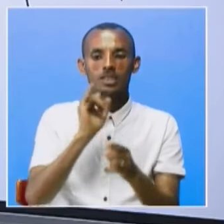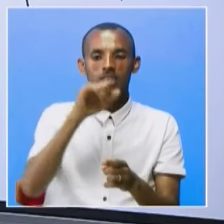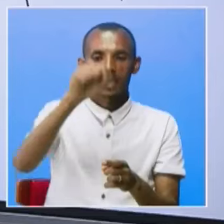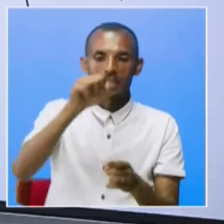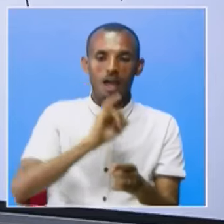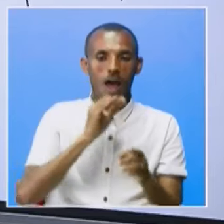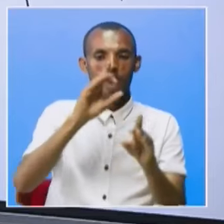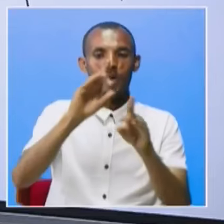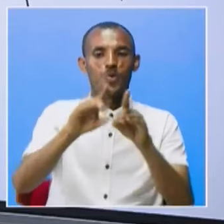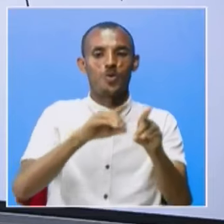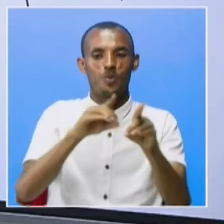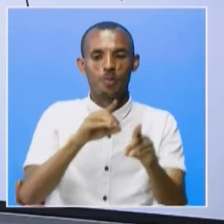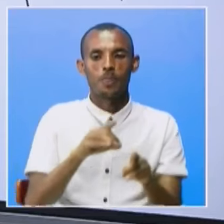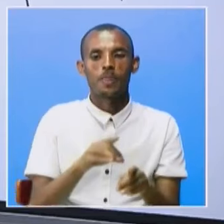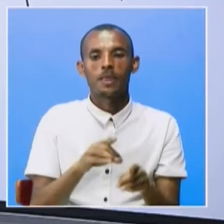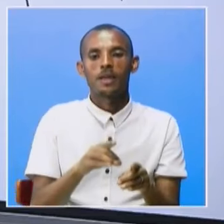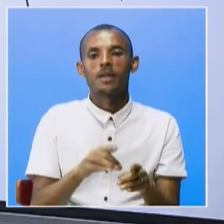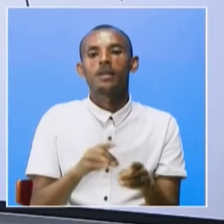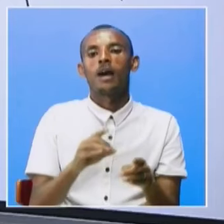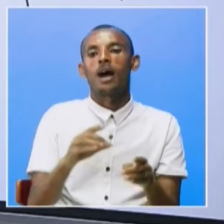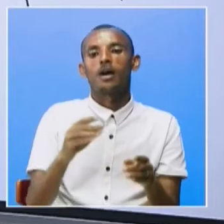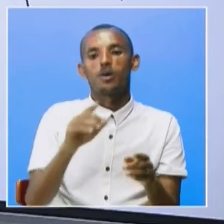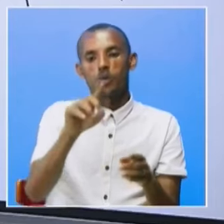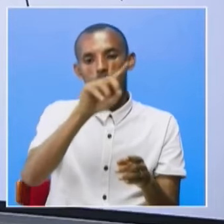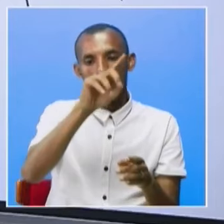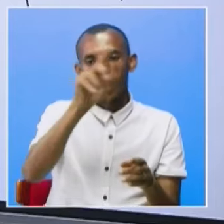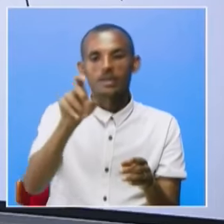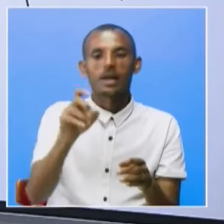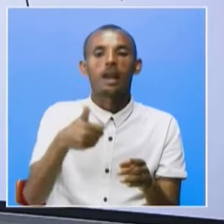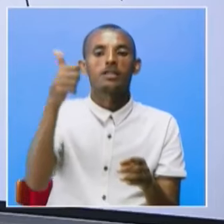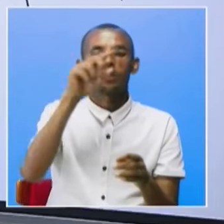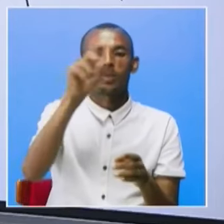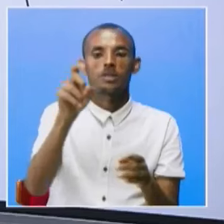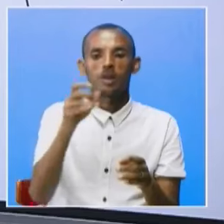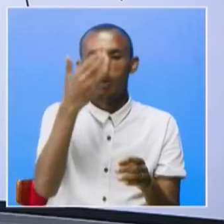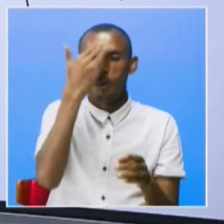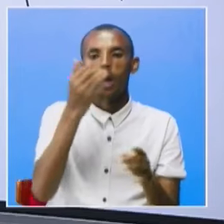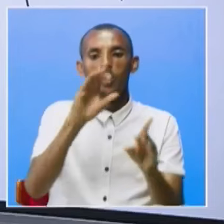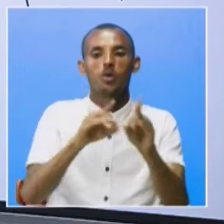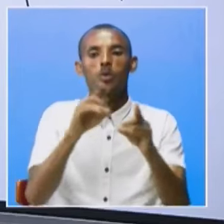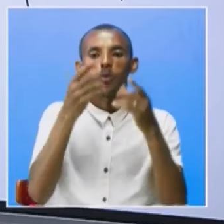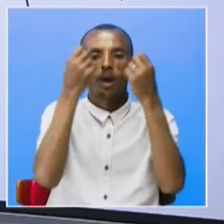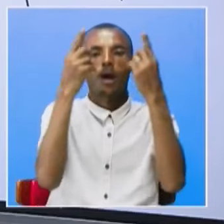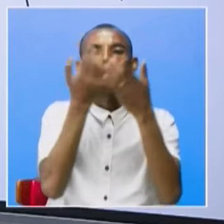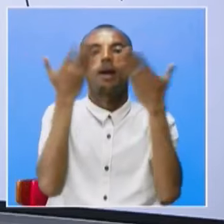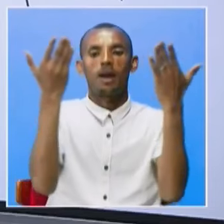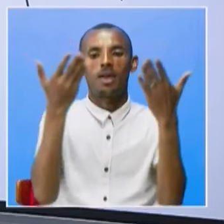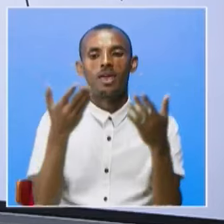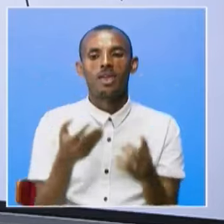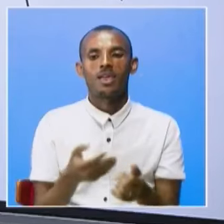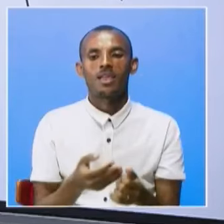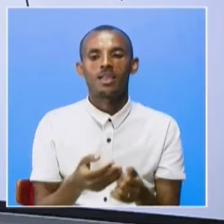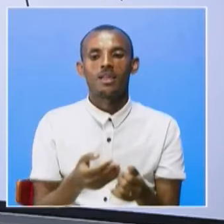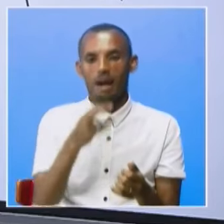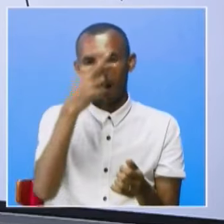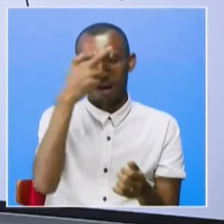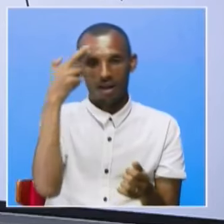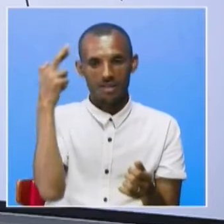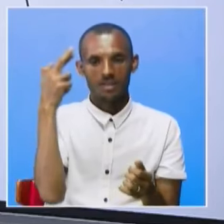do. Then there comes another question. Why do you have to wake up early? Why? It's a reason,